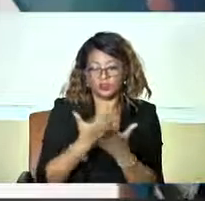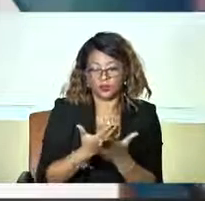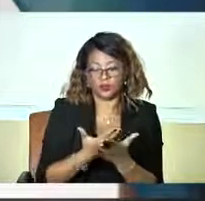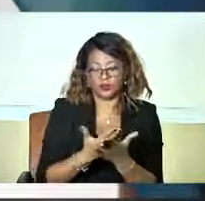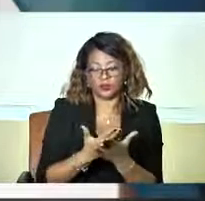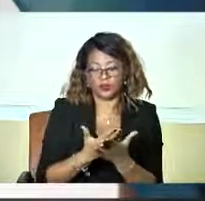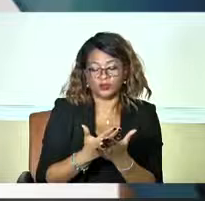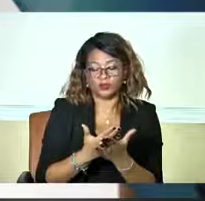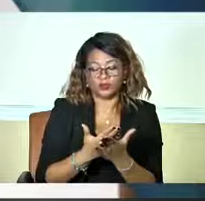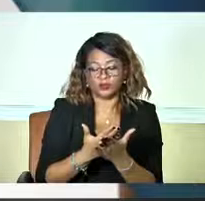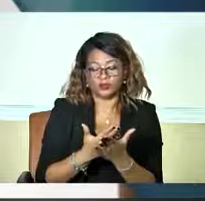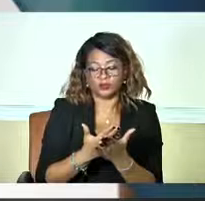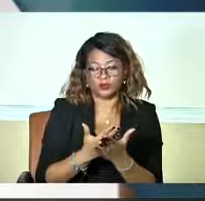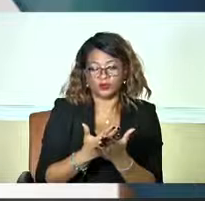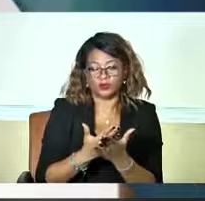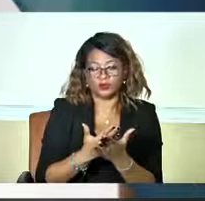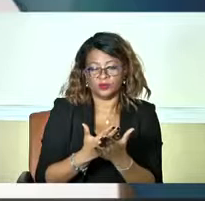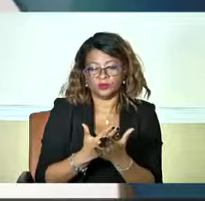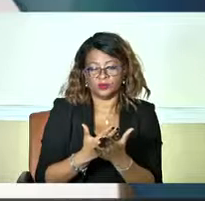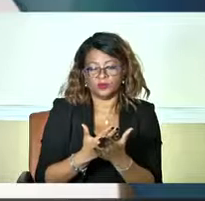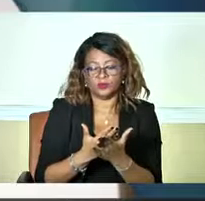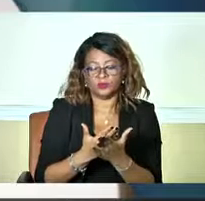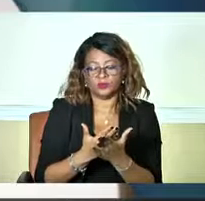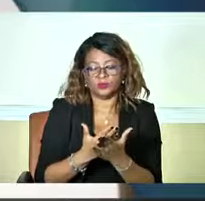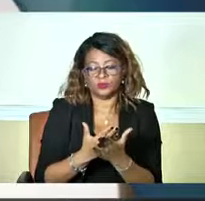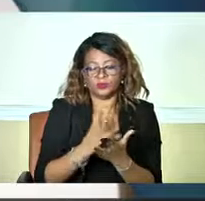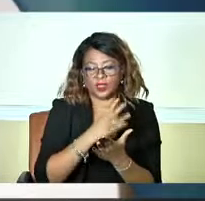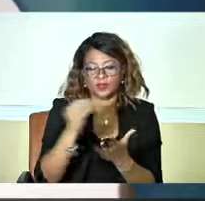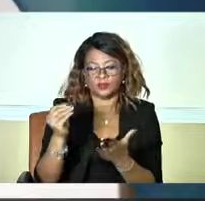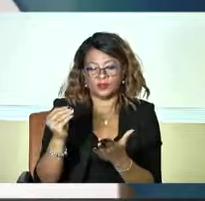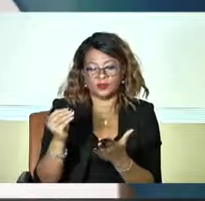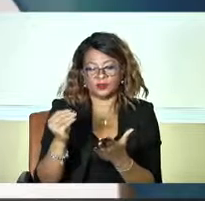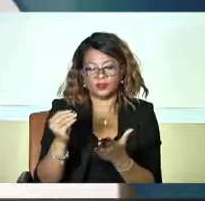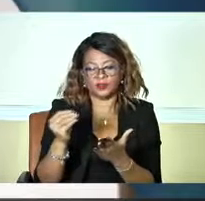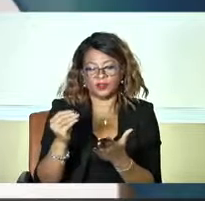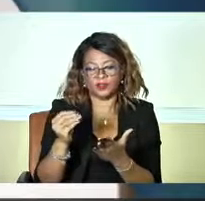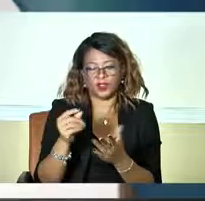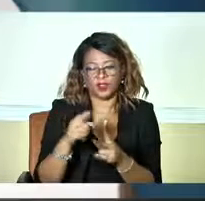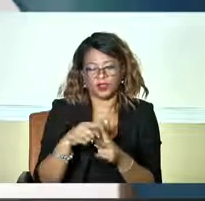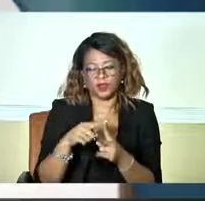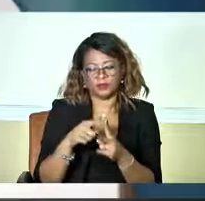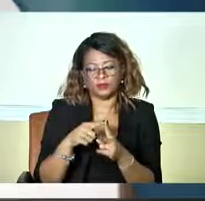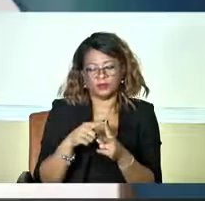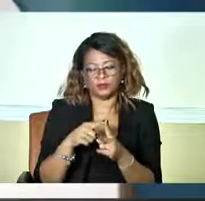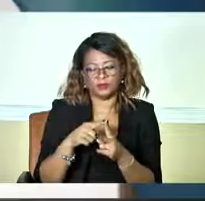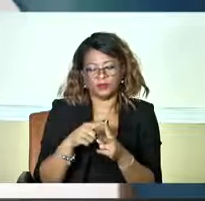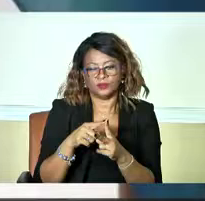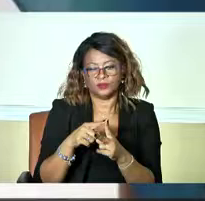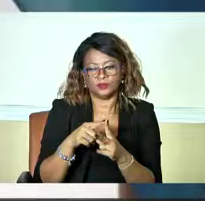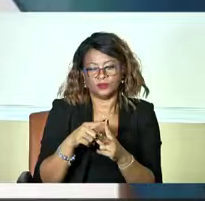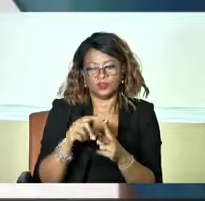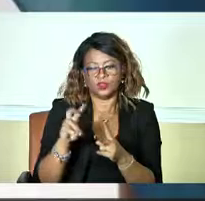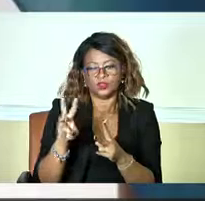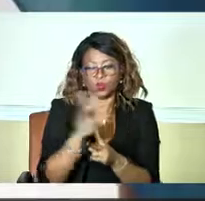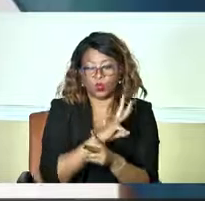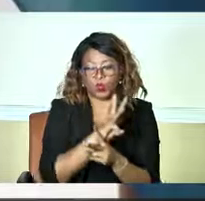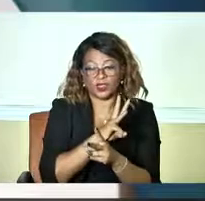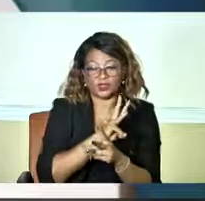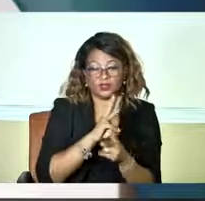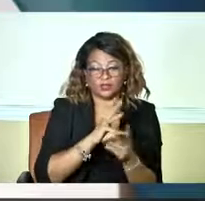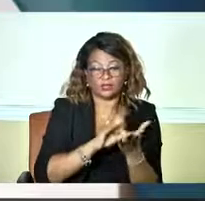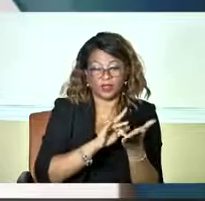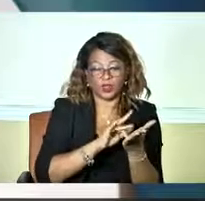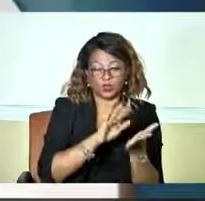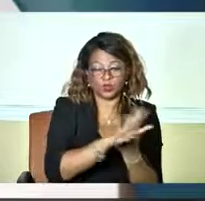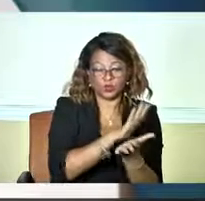stage to actually shovel in the ground. They are the West Atlantic Medical School that